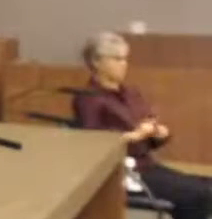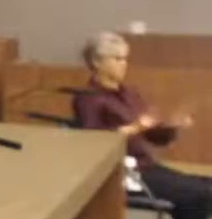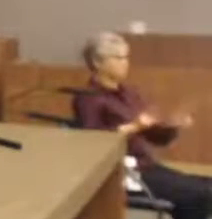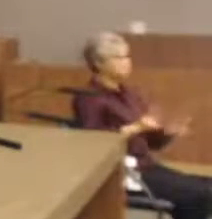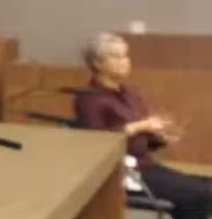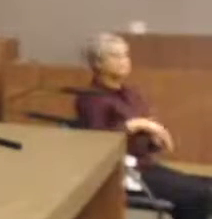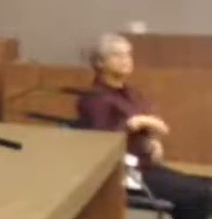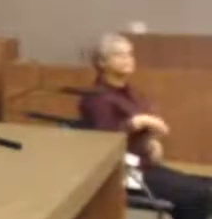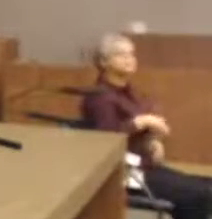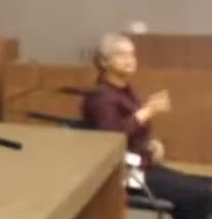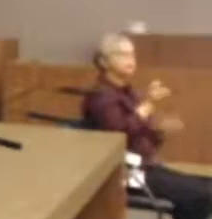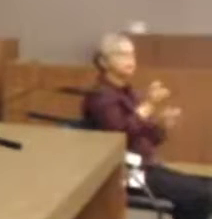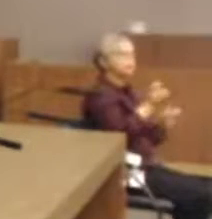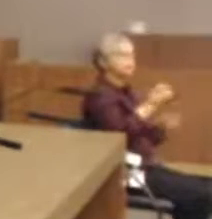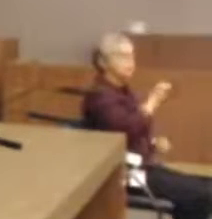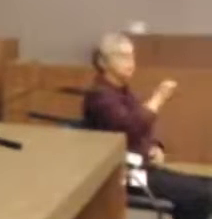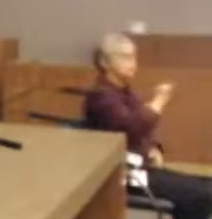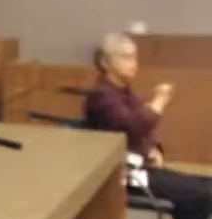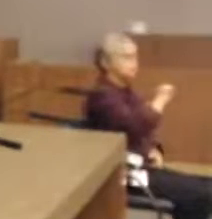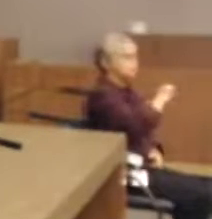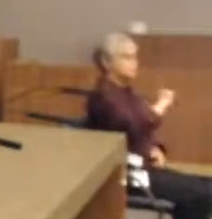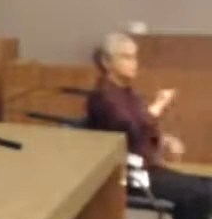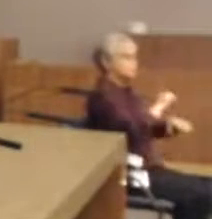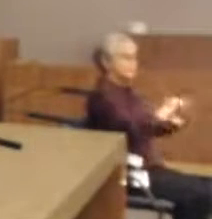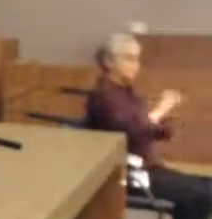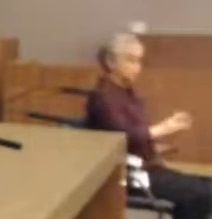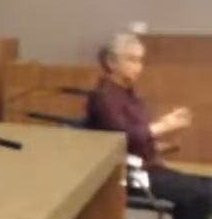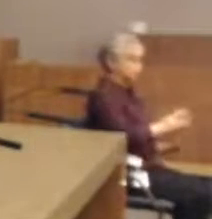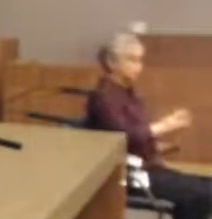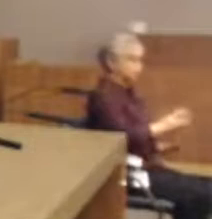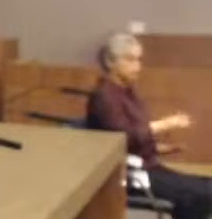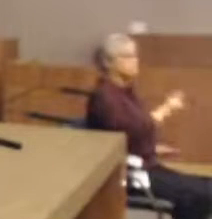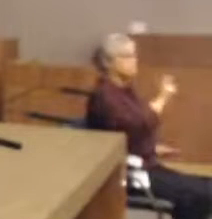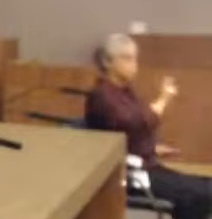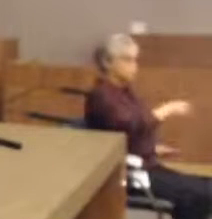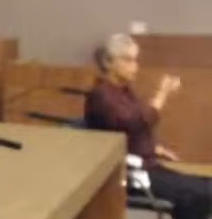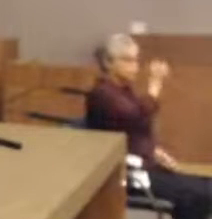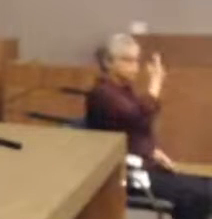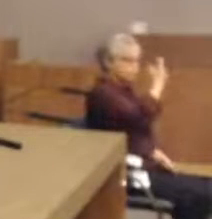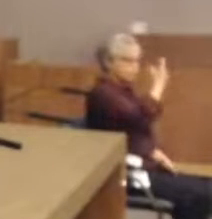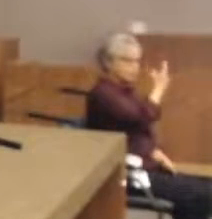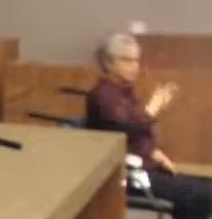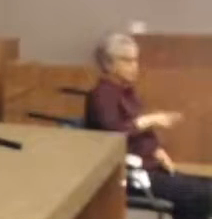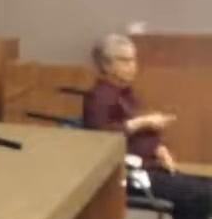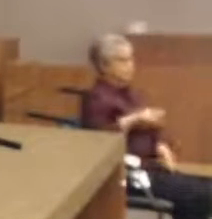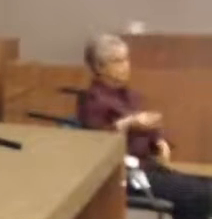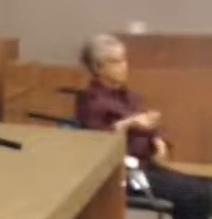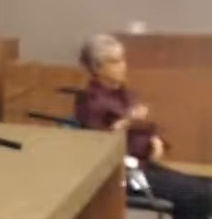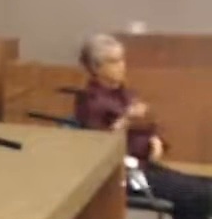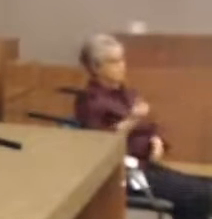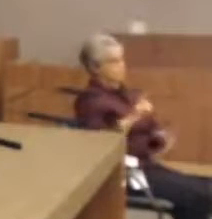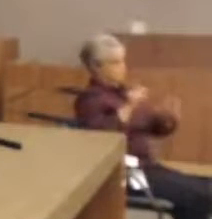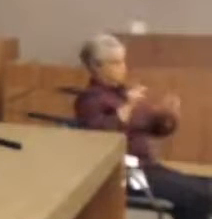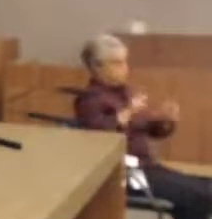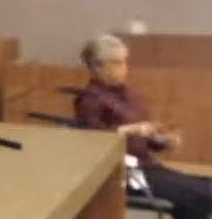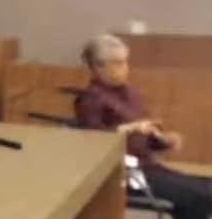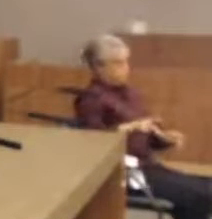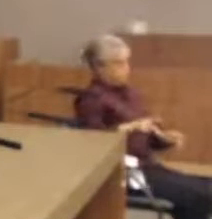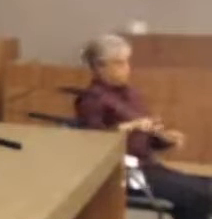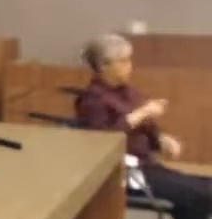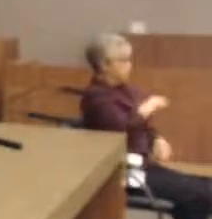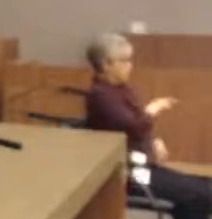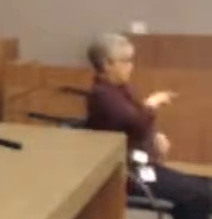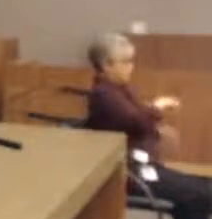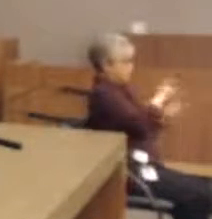understand that where they are is not where this group is over here, and not where they were when the trauma happened. They're in two different